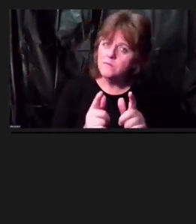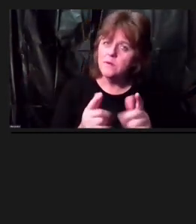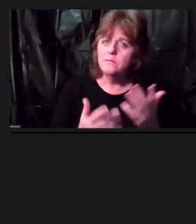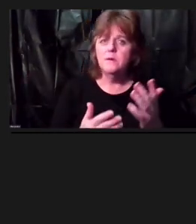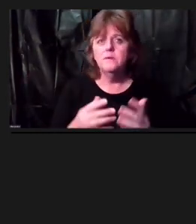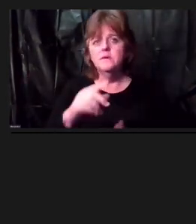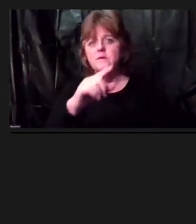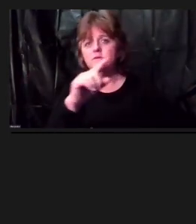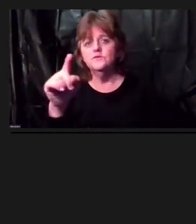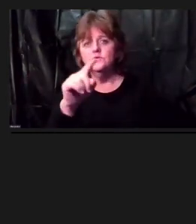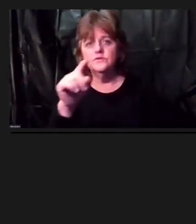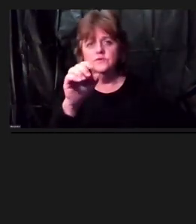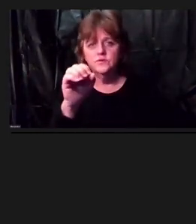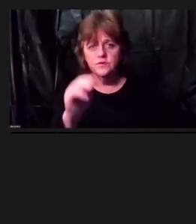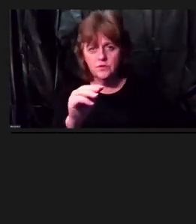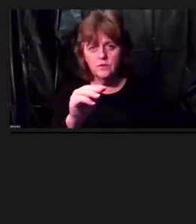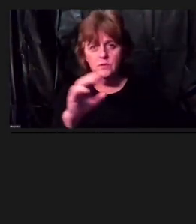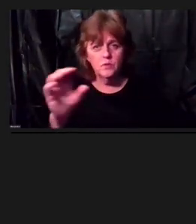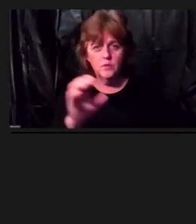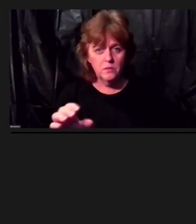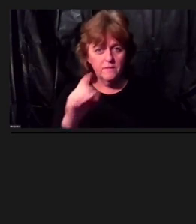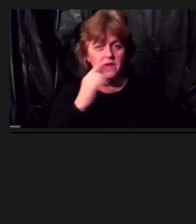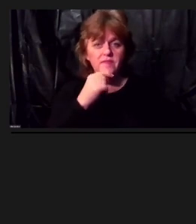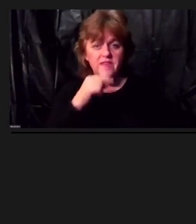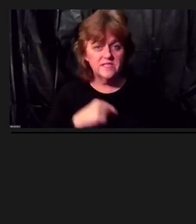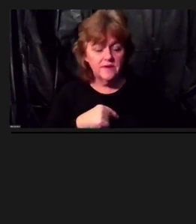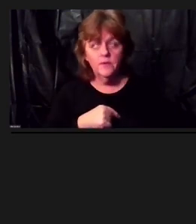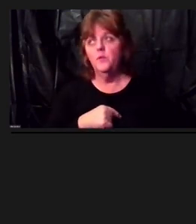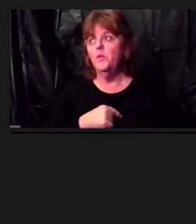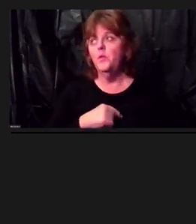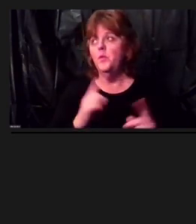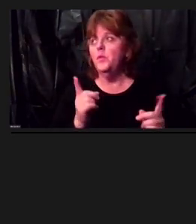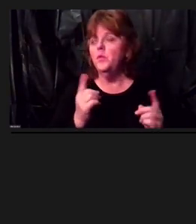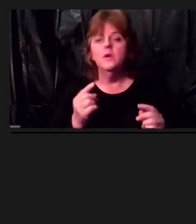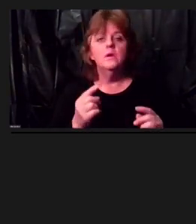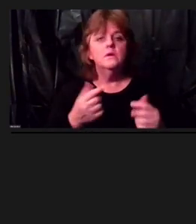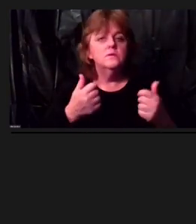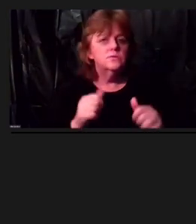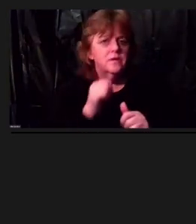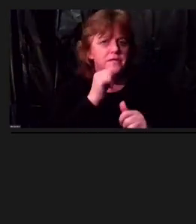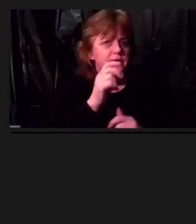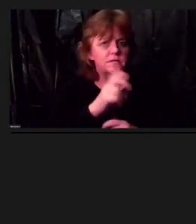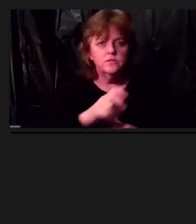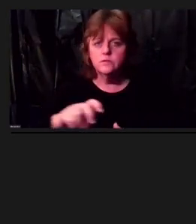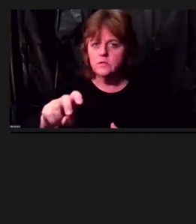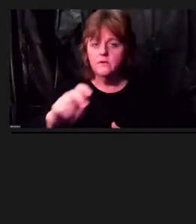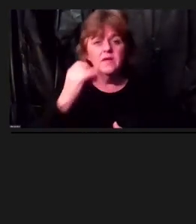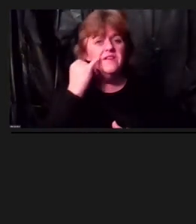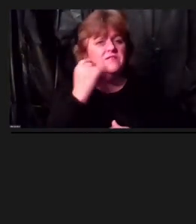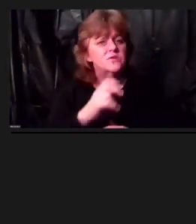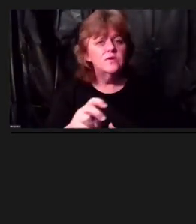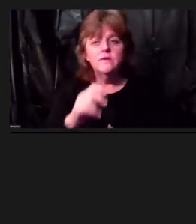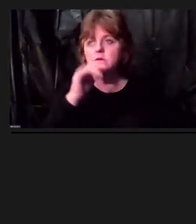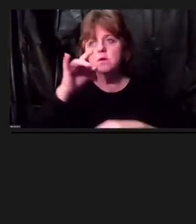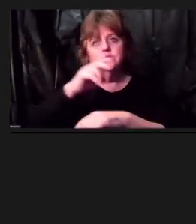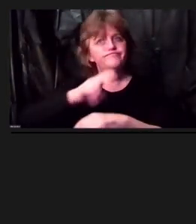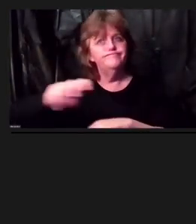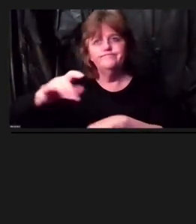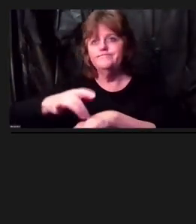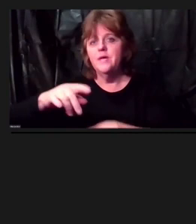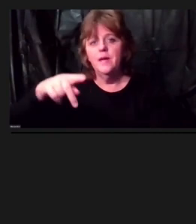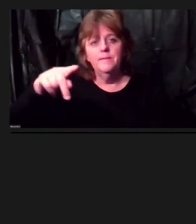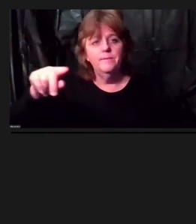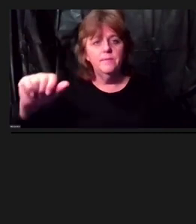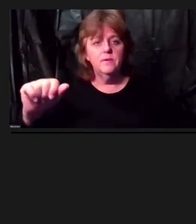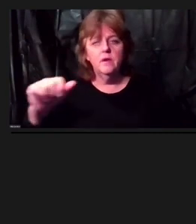Zoom Thanksgiving. How exciting is that? Try not to travel. If you do travel, don't go to Pennsylvania. I love